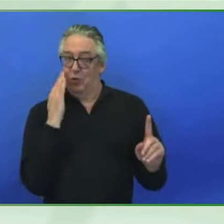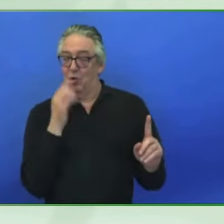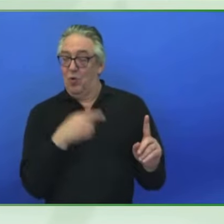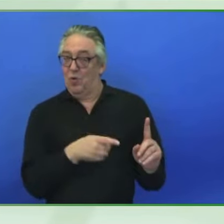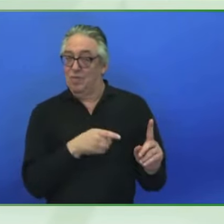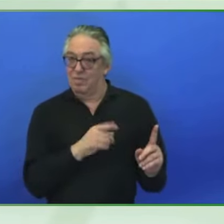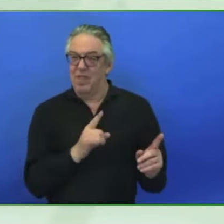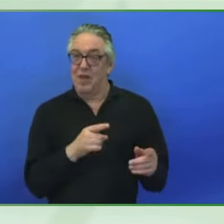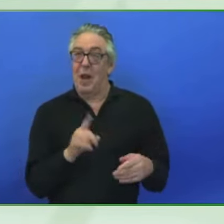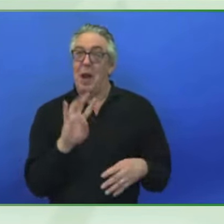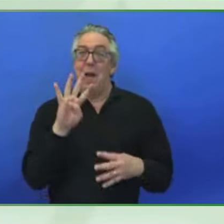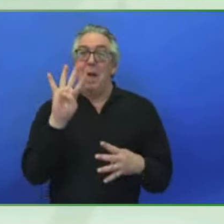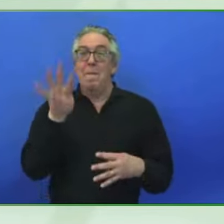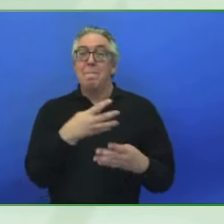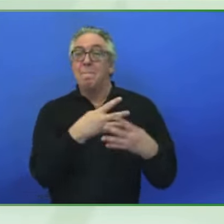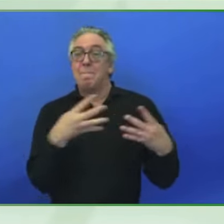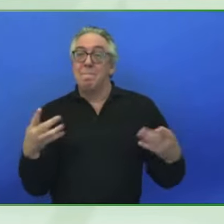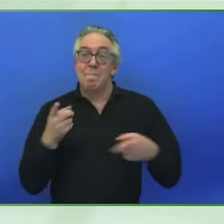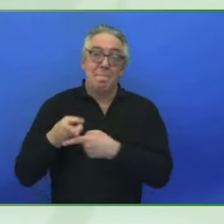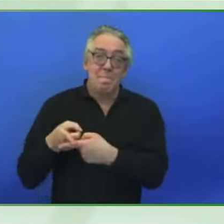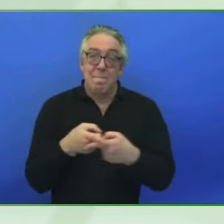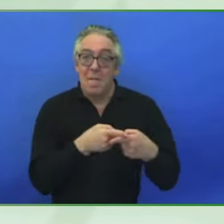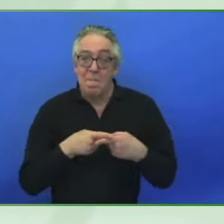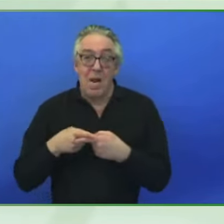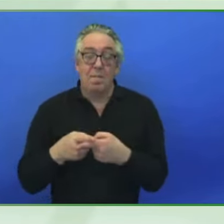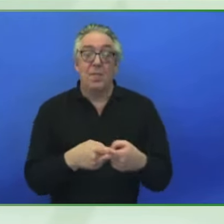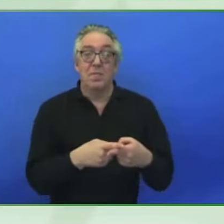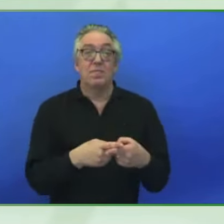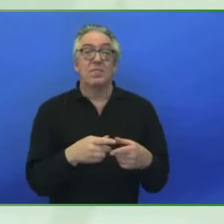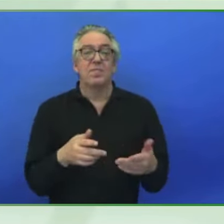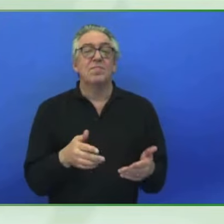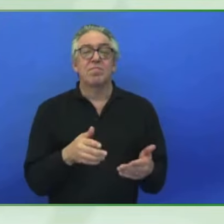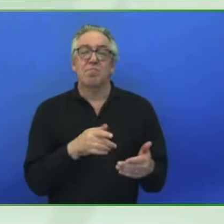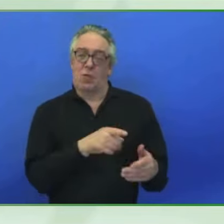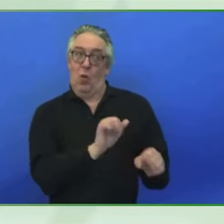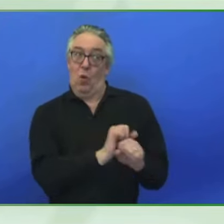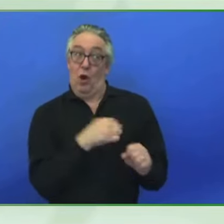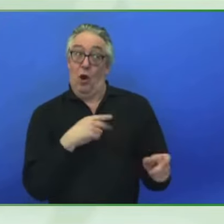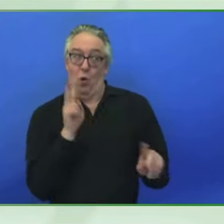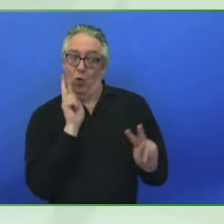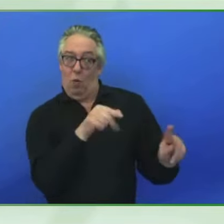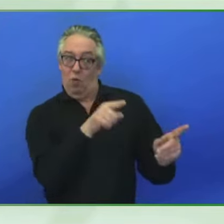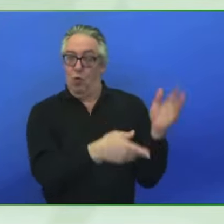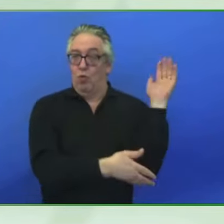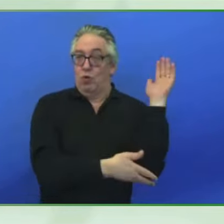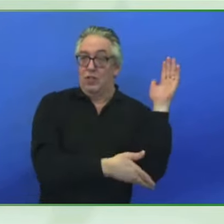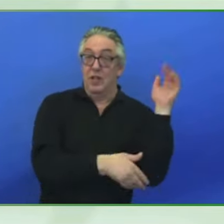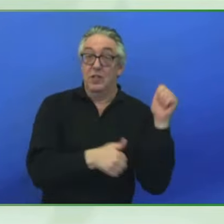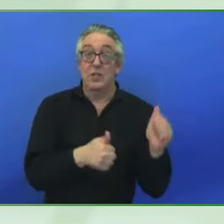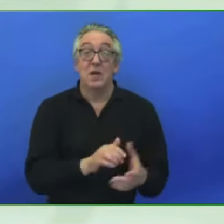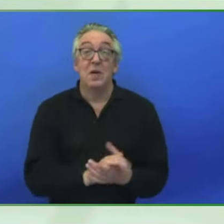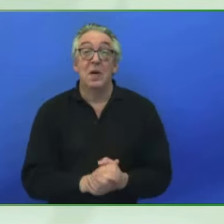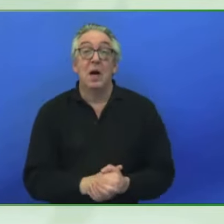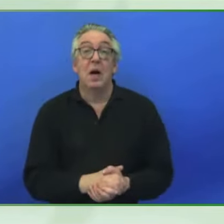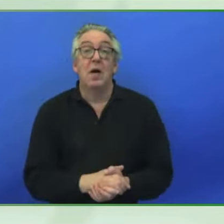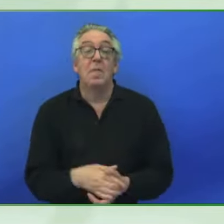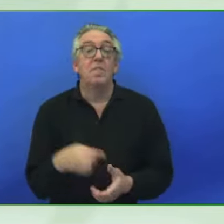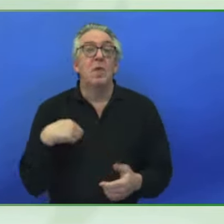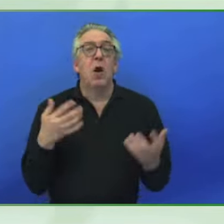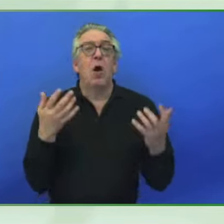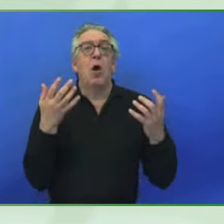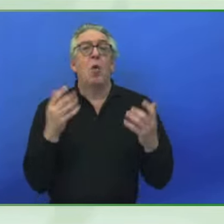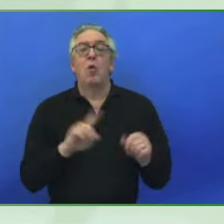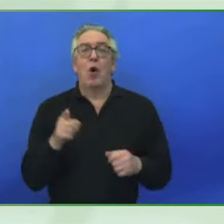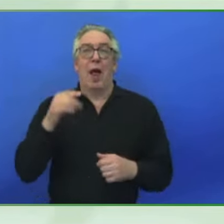that data starts to increasingly represent the experience that you want to deliver, not the theoretical experience that you want to deliver, is